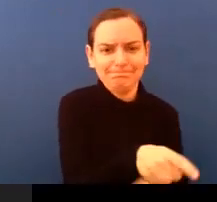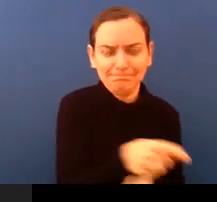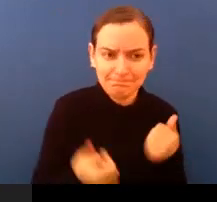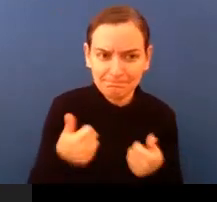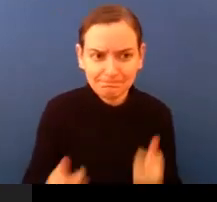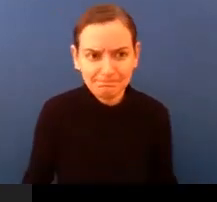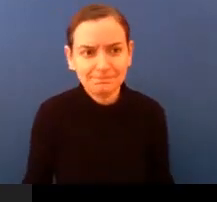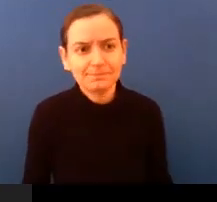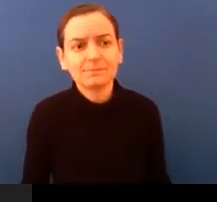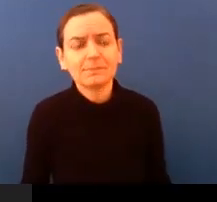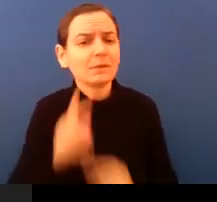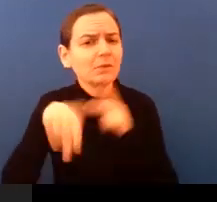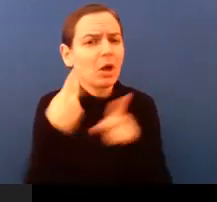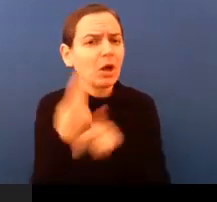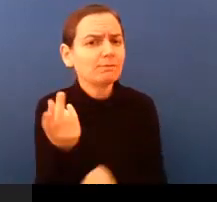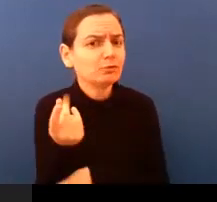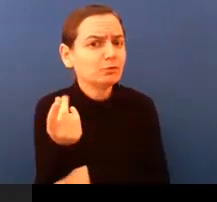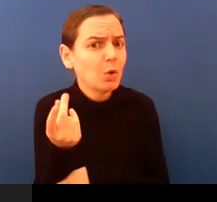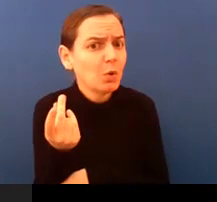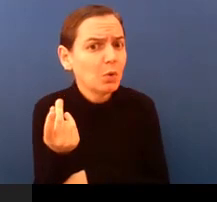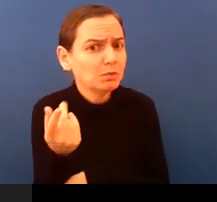schools focus on this and other schools don't.